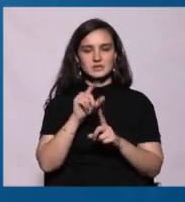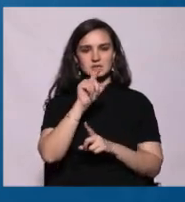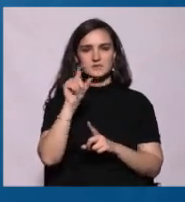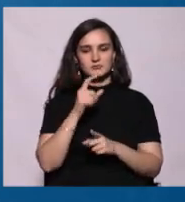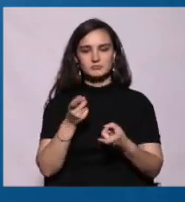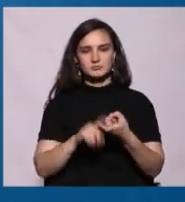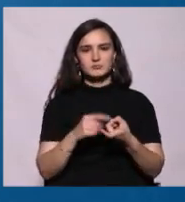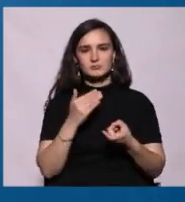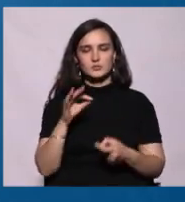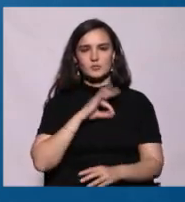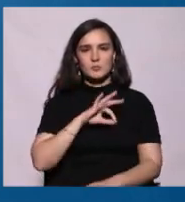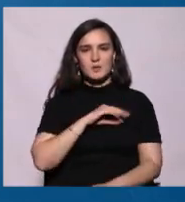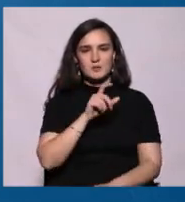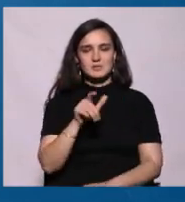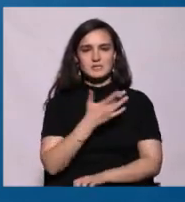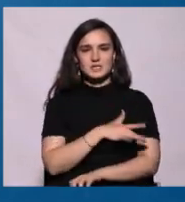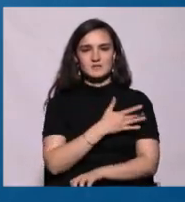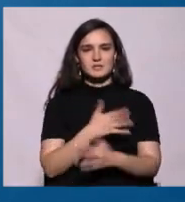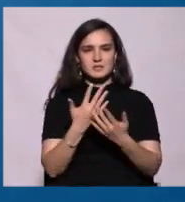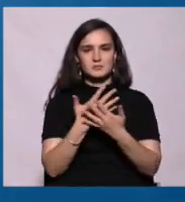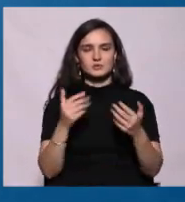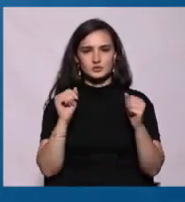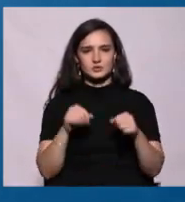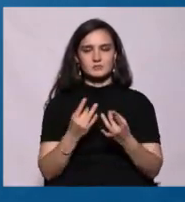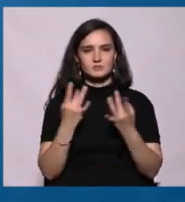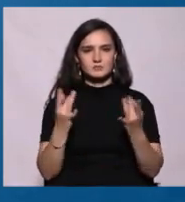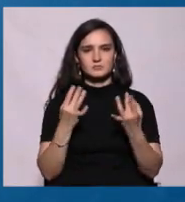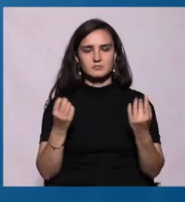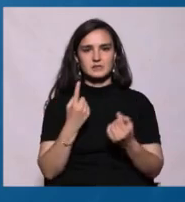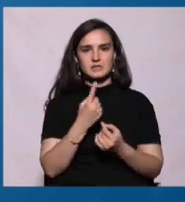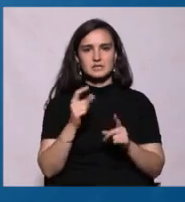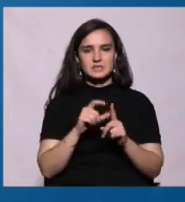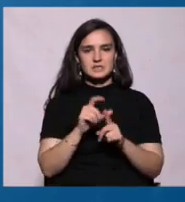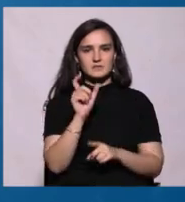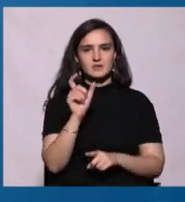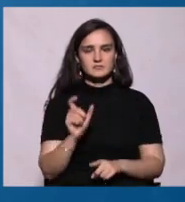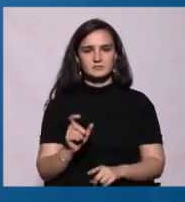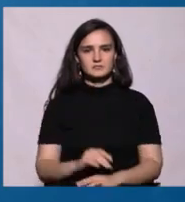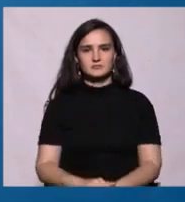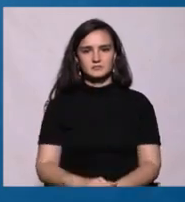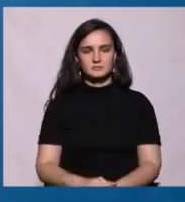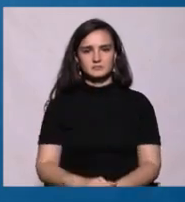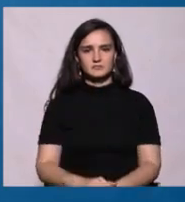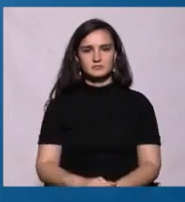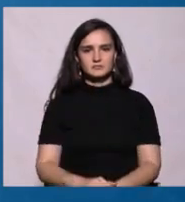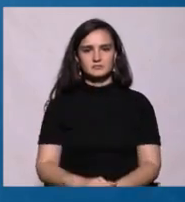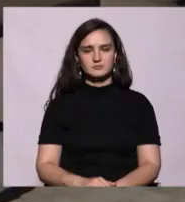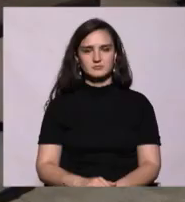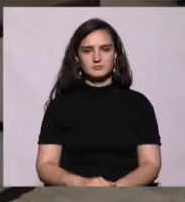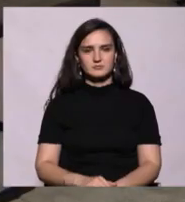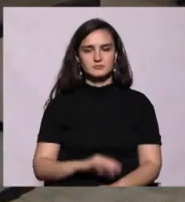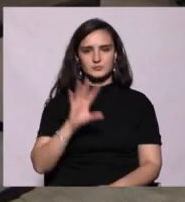with customer service. Miss Sophie, can you tell us one of the vocabulary words? Actually, I can give you all